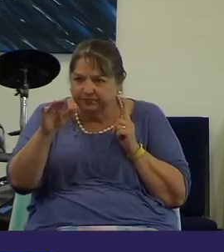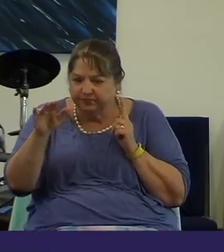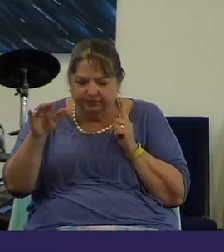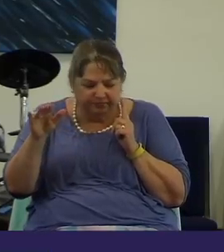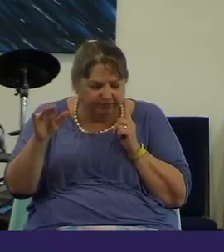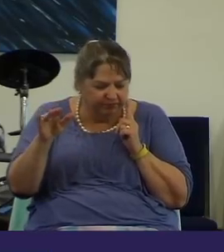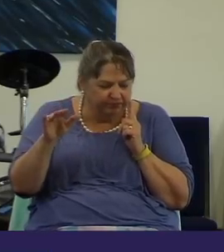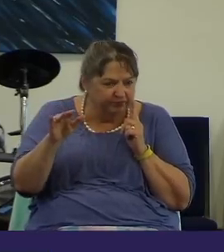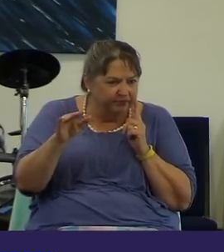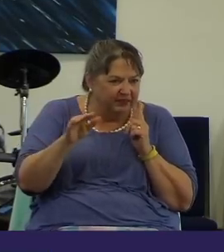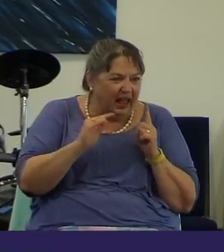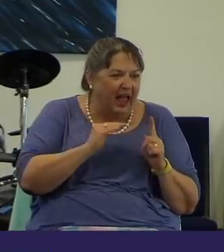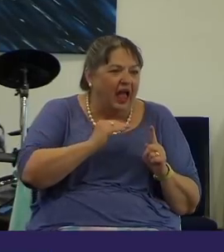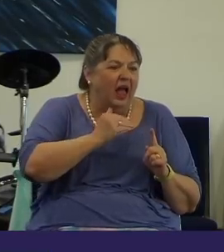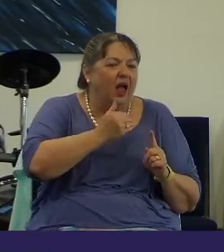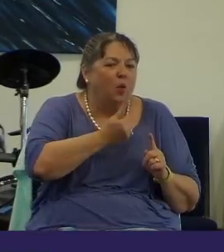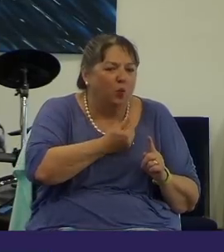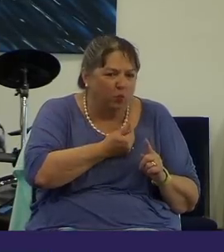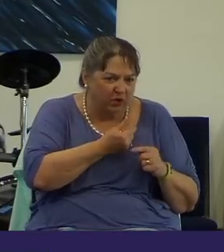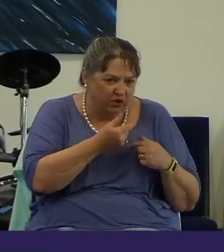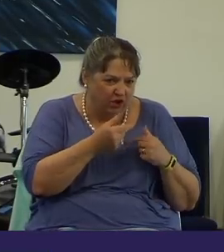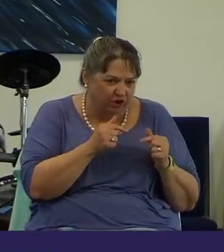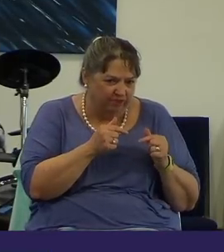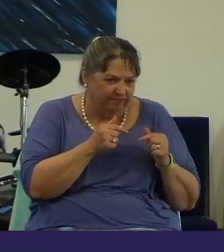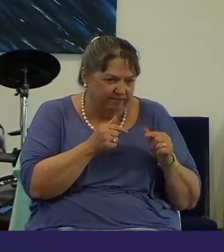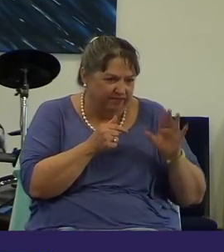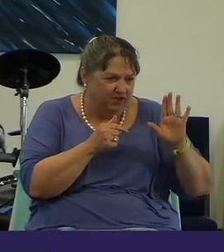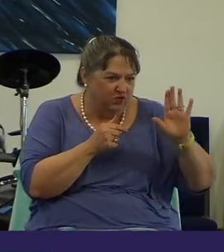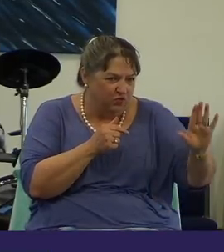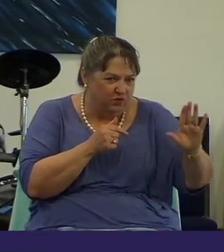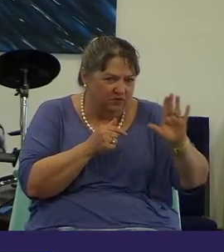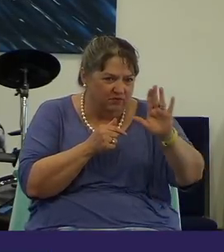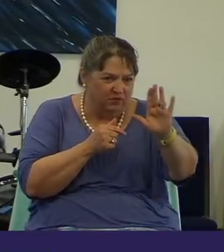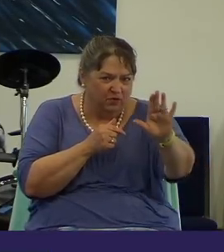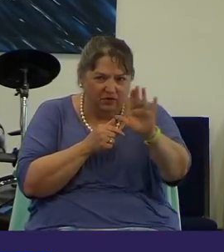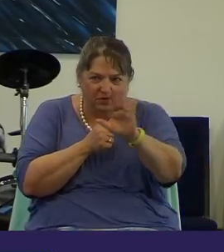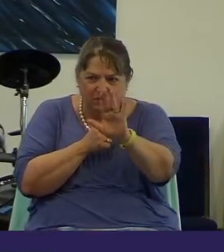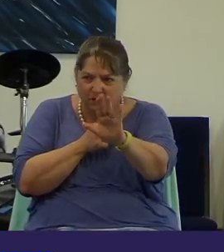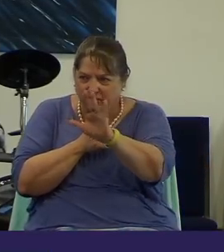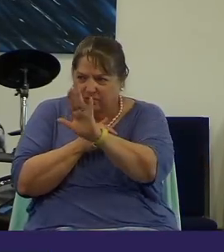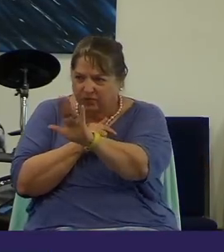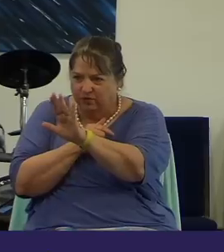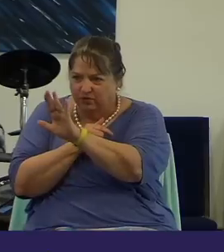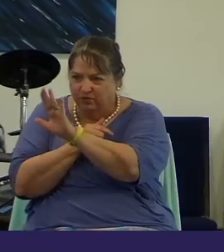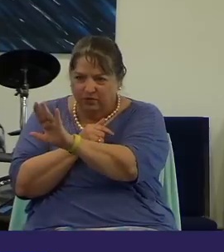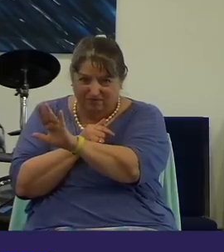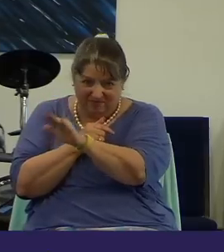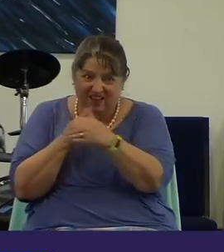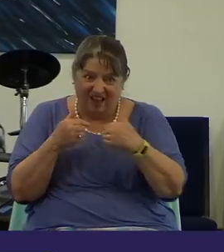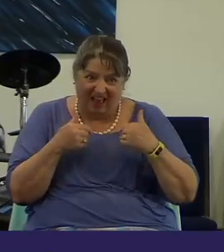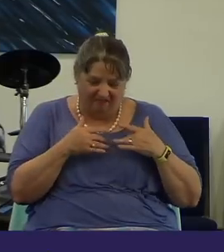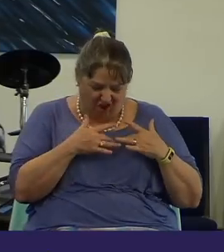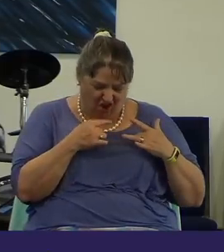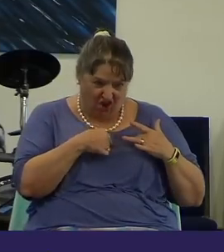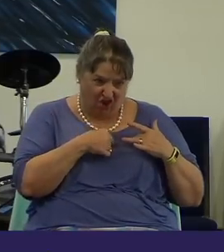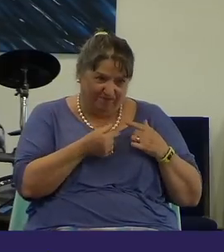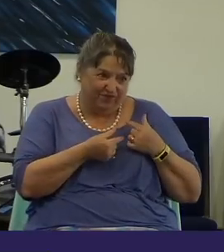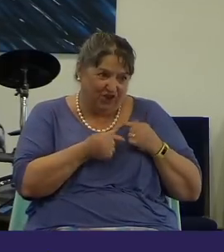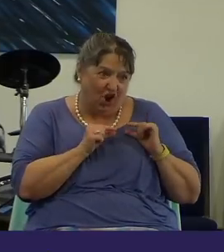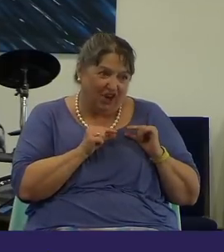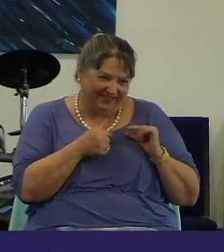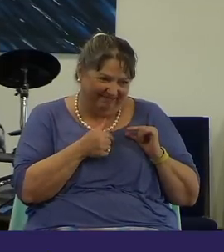That there is a garden in every one of our hearts this morning. There's a garden in every one of our